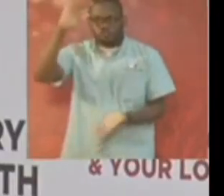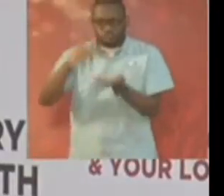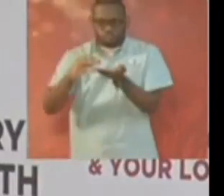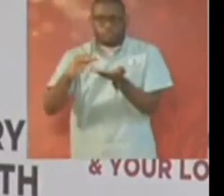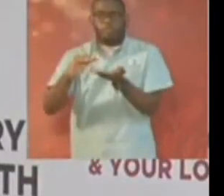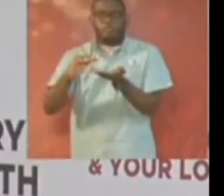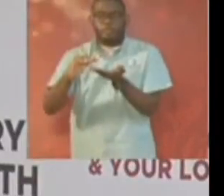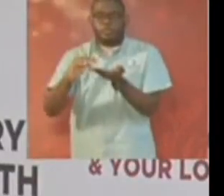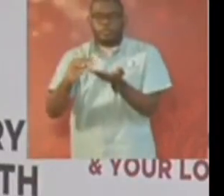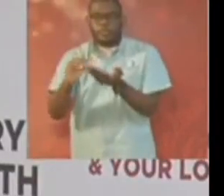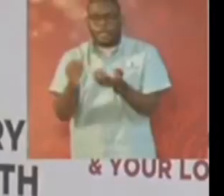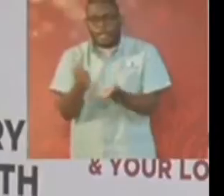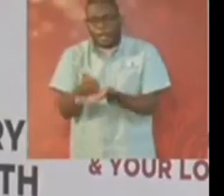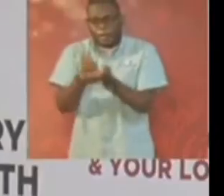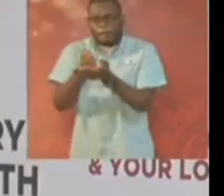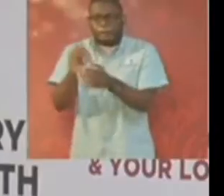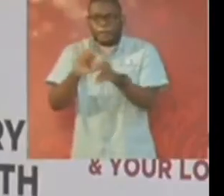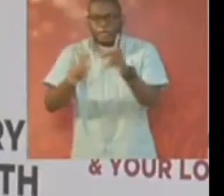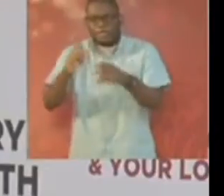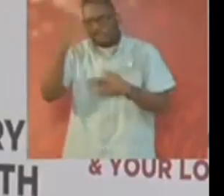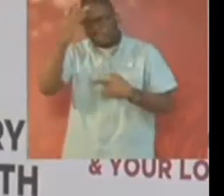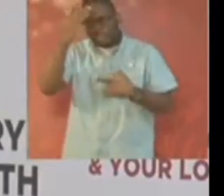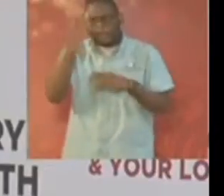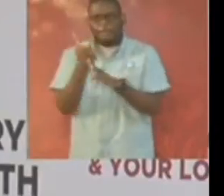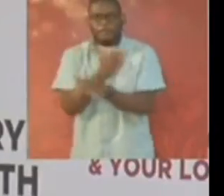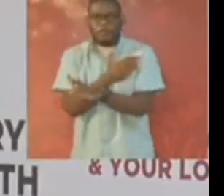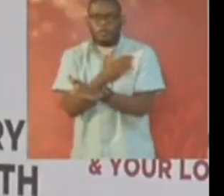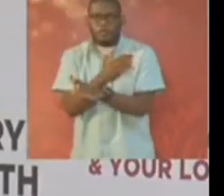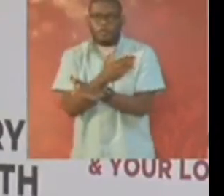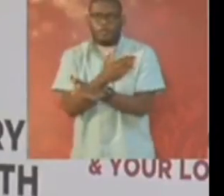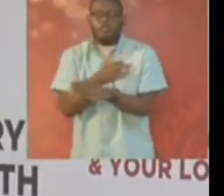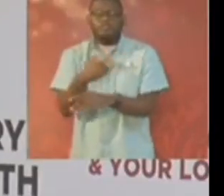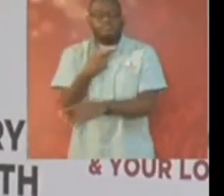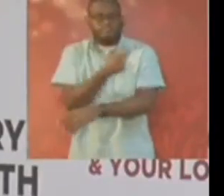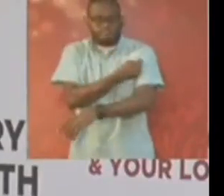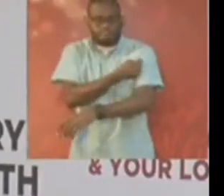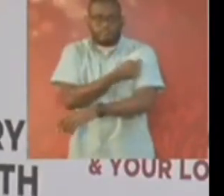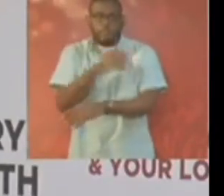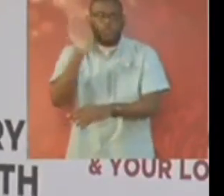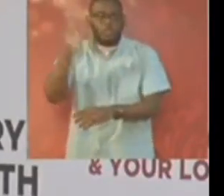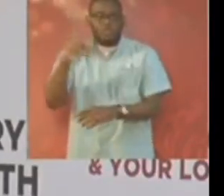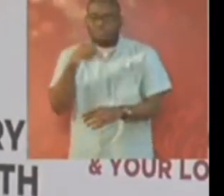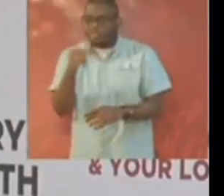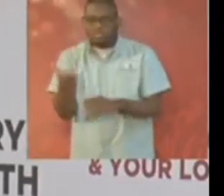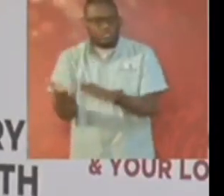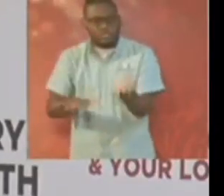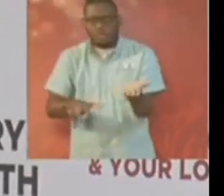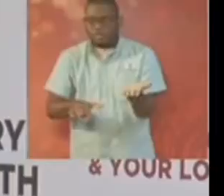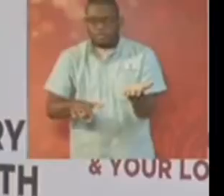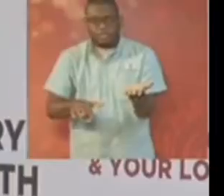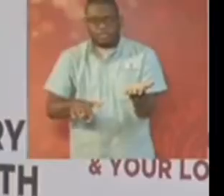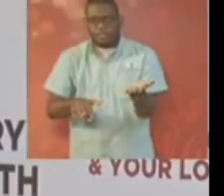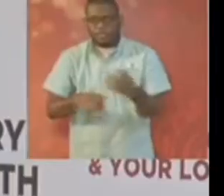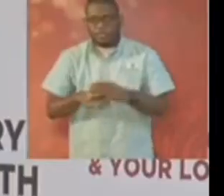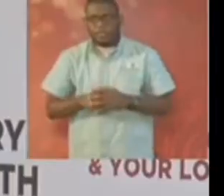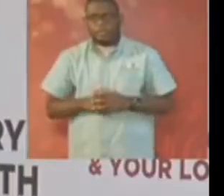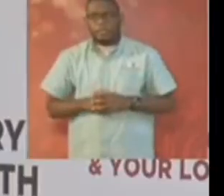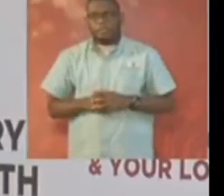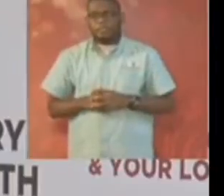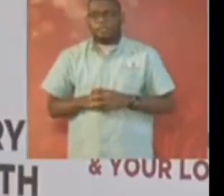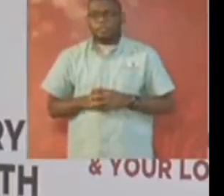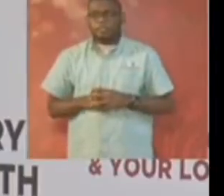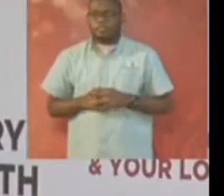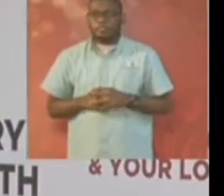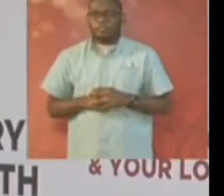and death. Now, you're quite right in looking at this as just one additional layer, one additional tool